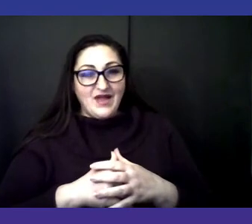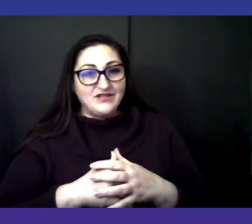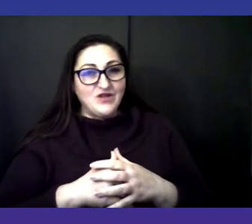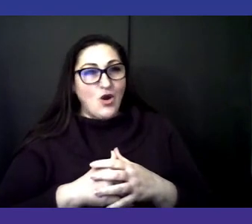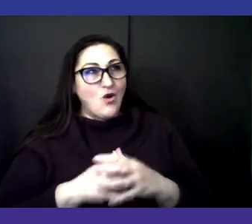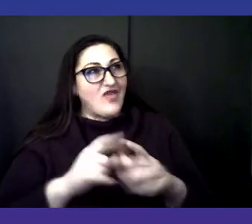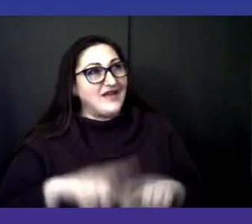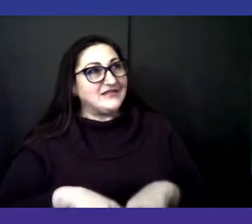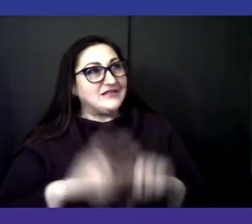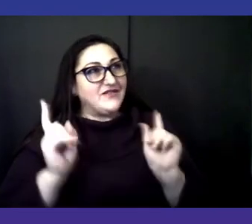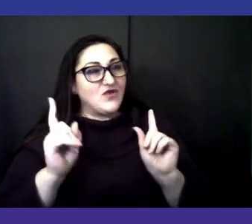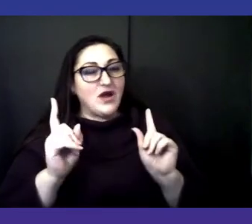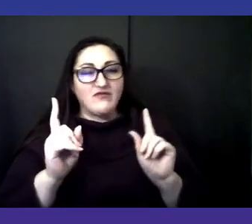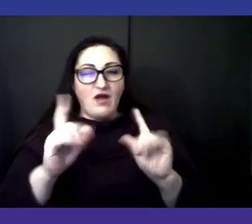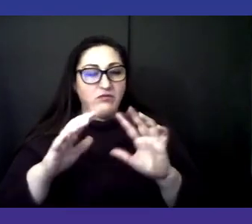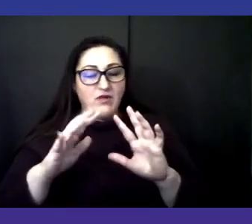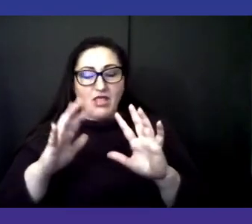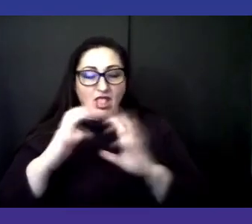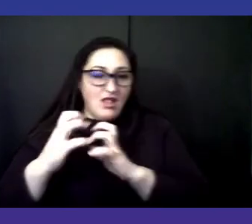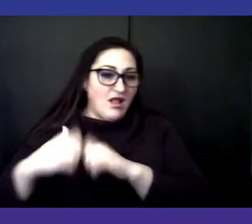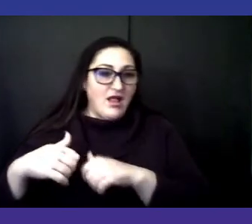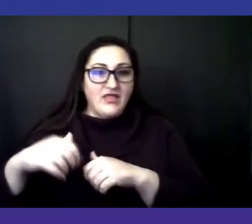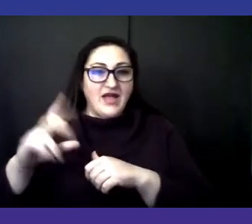to not have auditions.